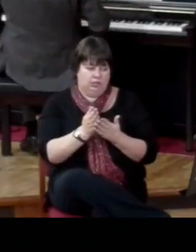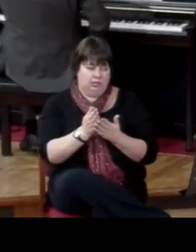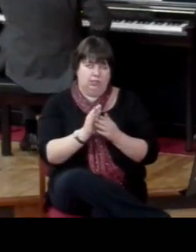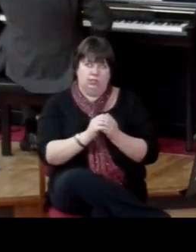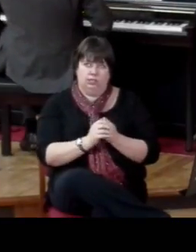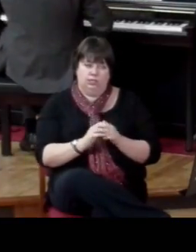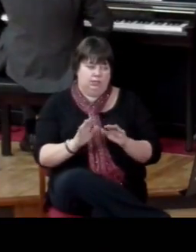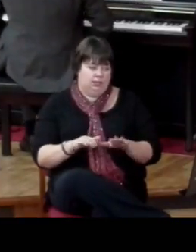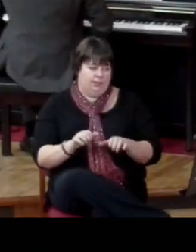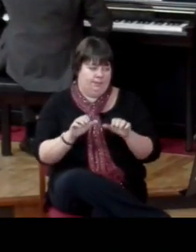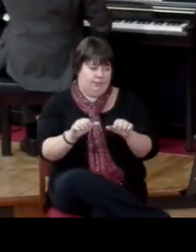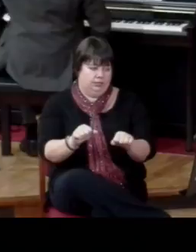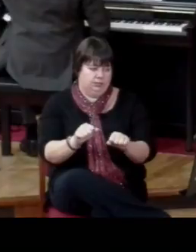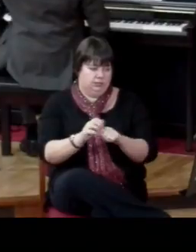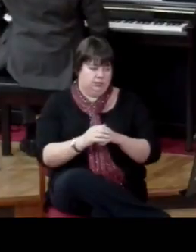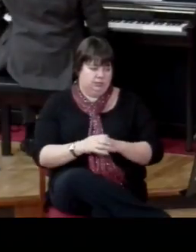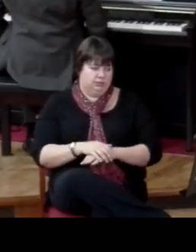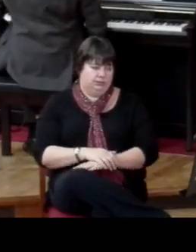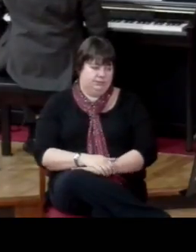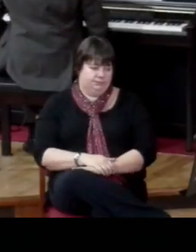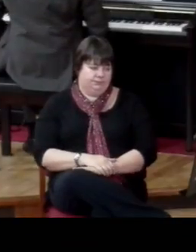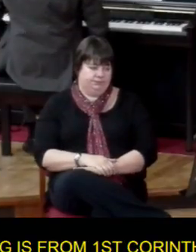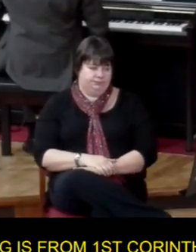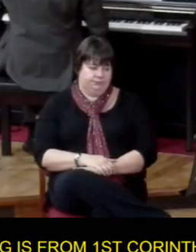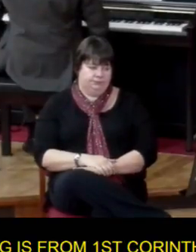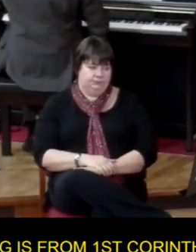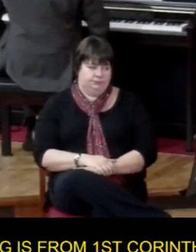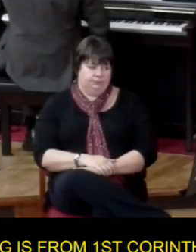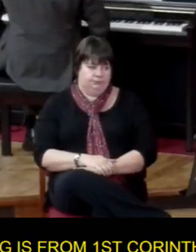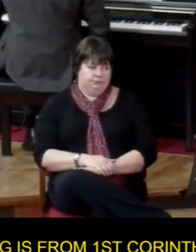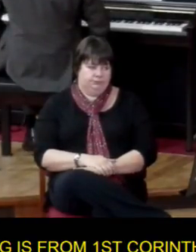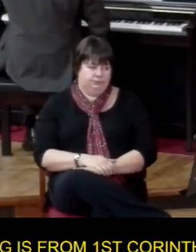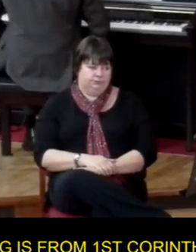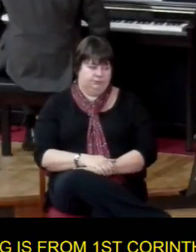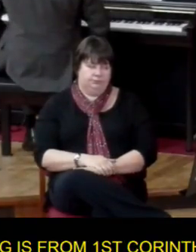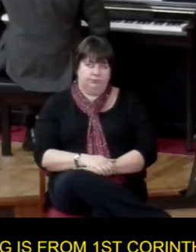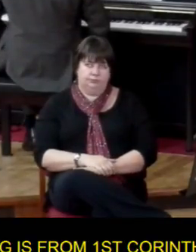add his blessing to these readings of his holy word."